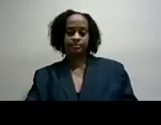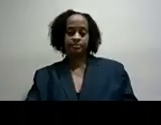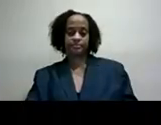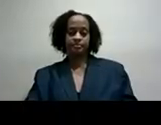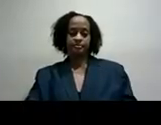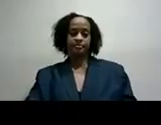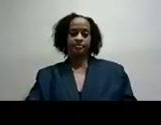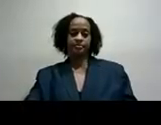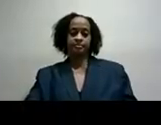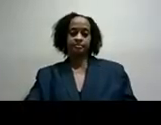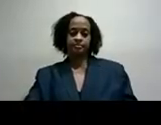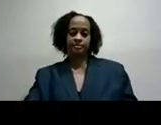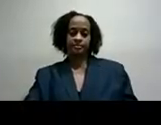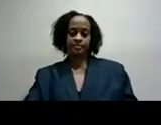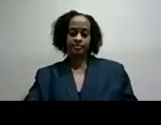Amen.